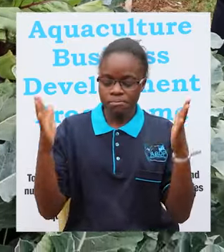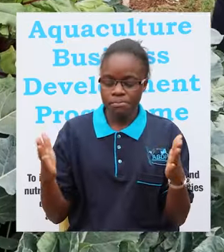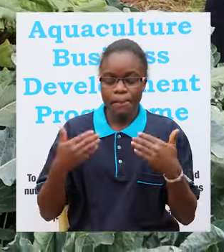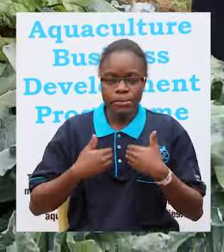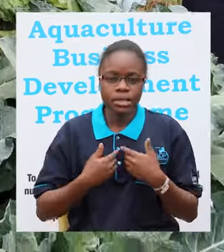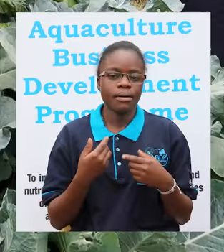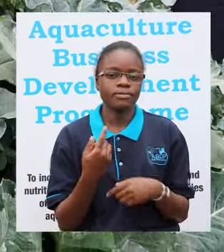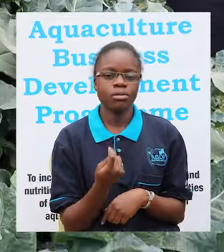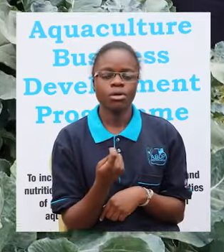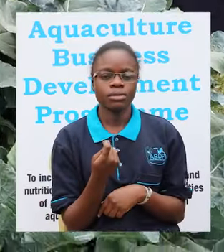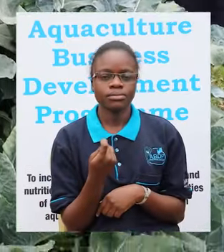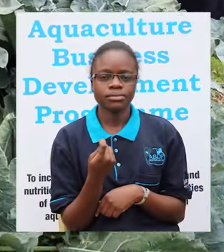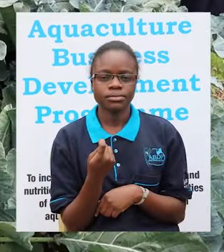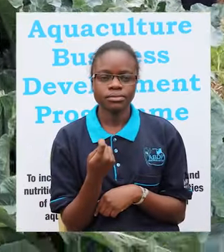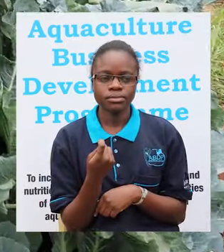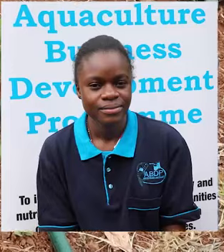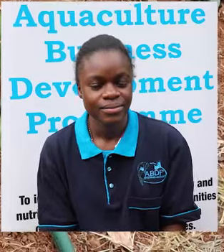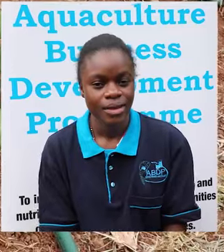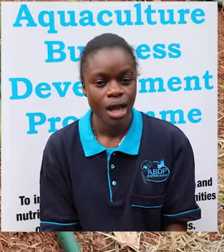one, and we also have a small one.